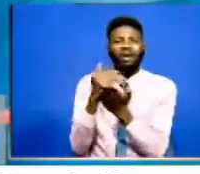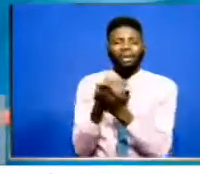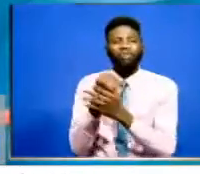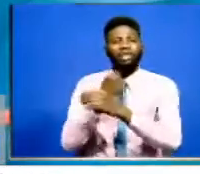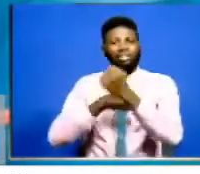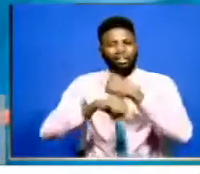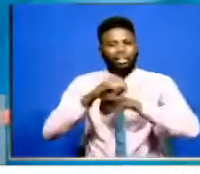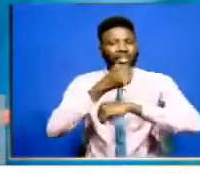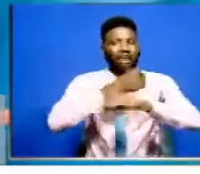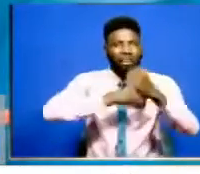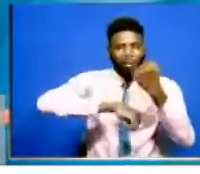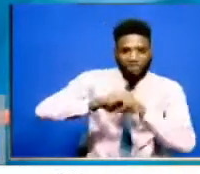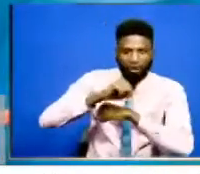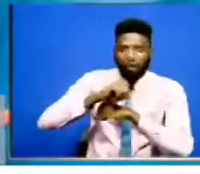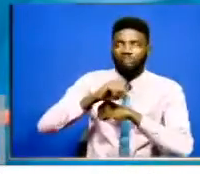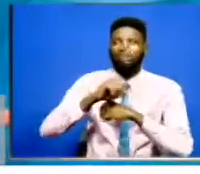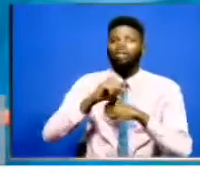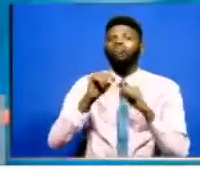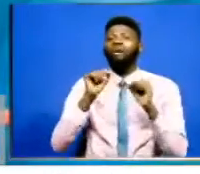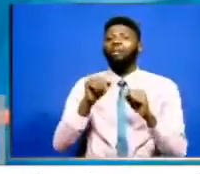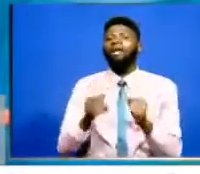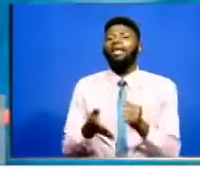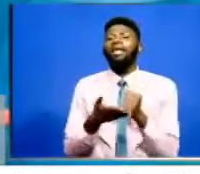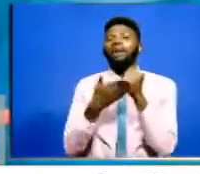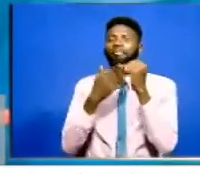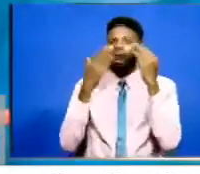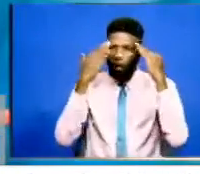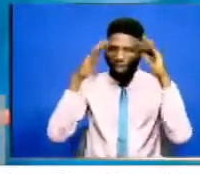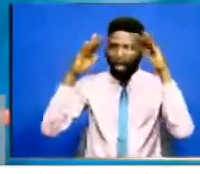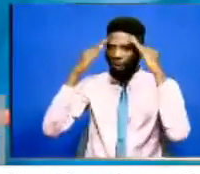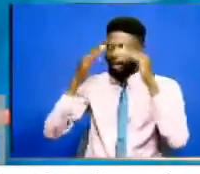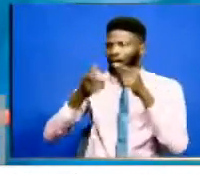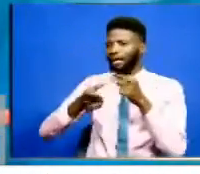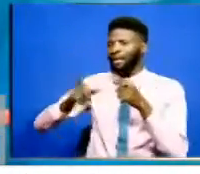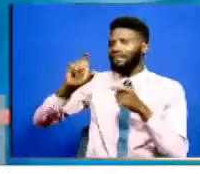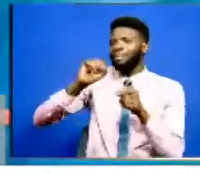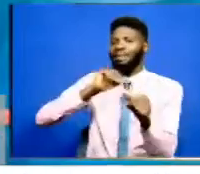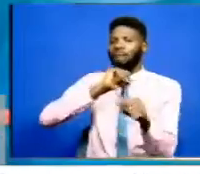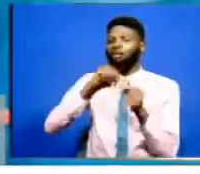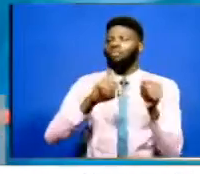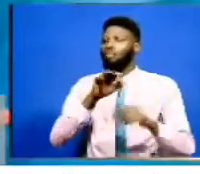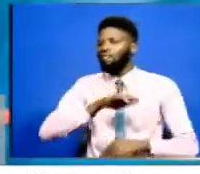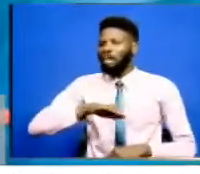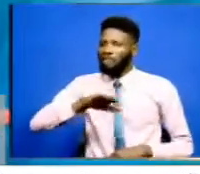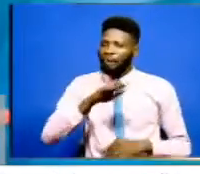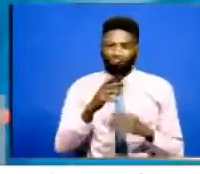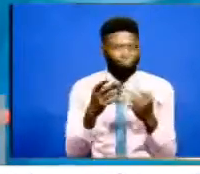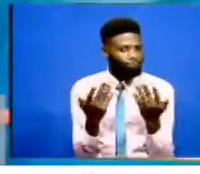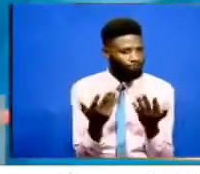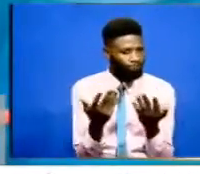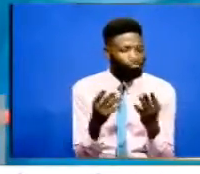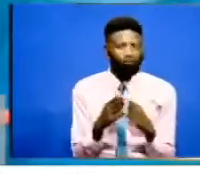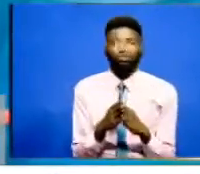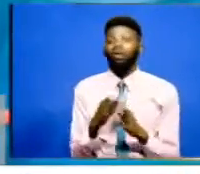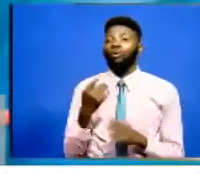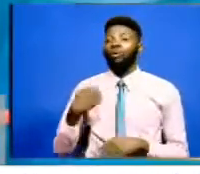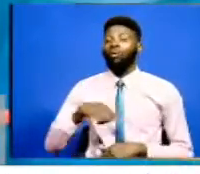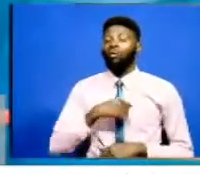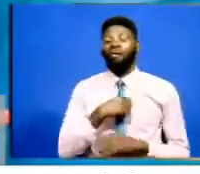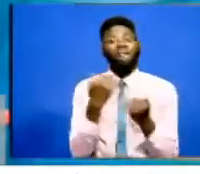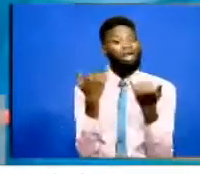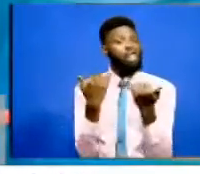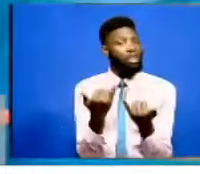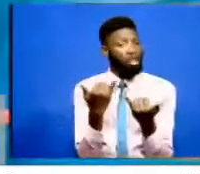help to raise more awareness on the environment. Mm-hmm. So we are really working